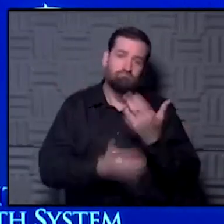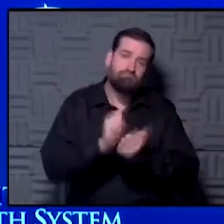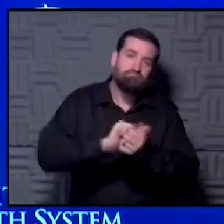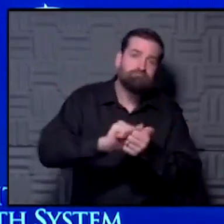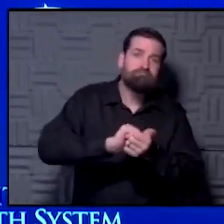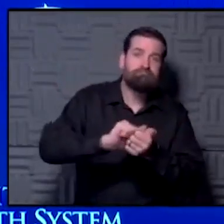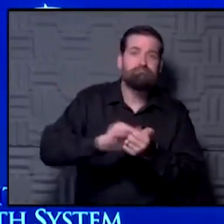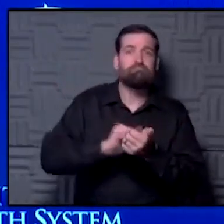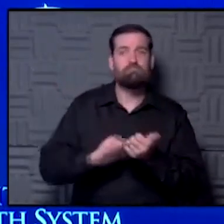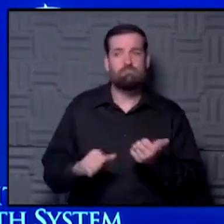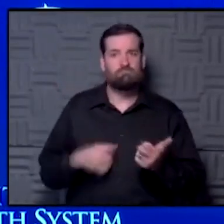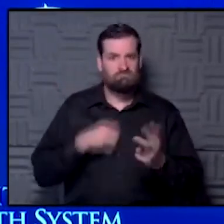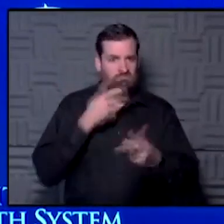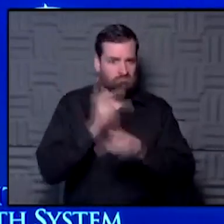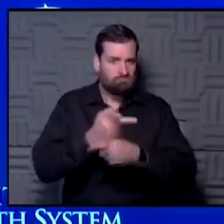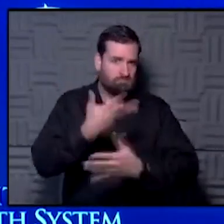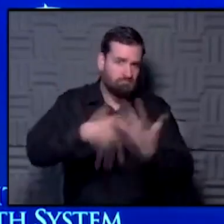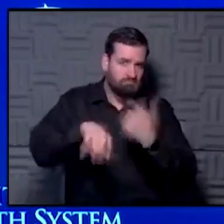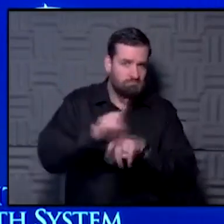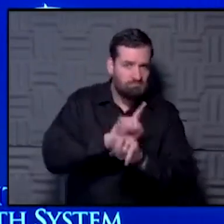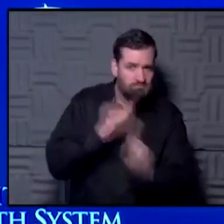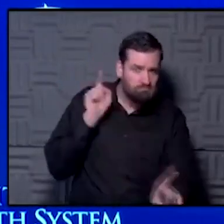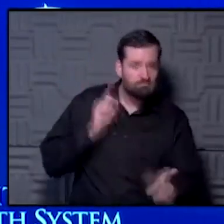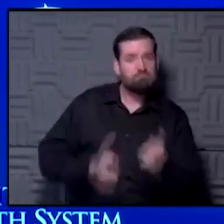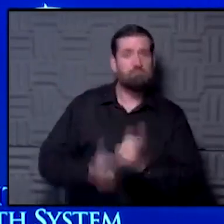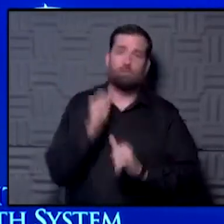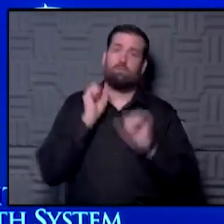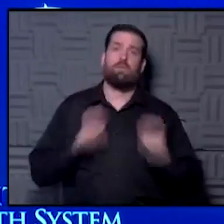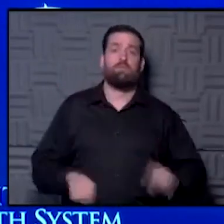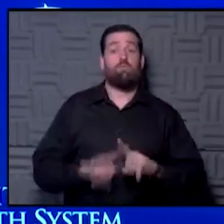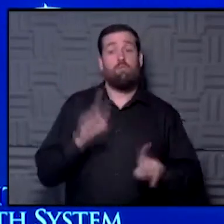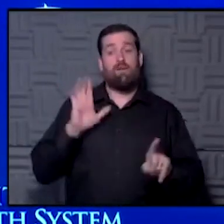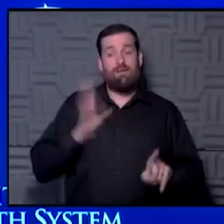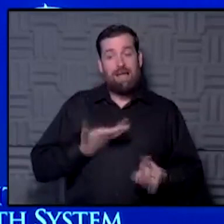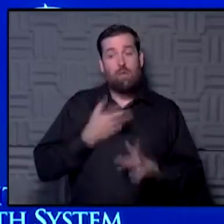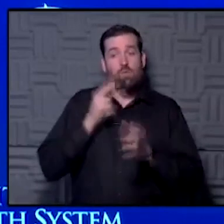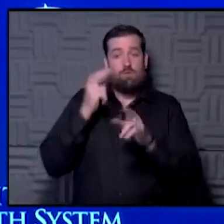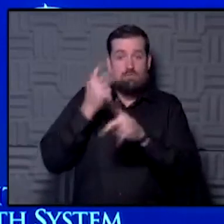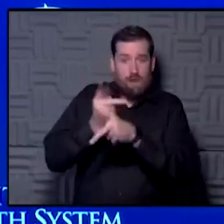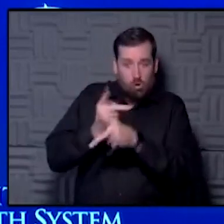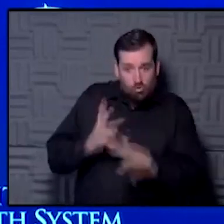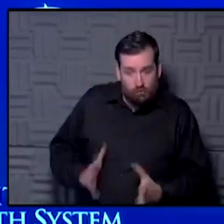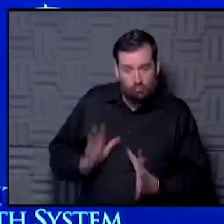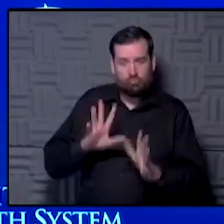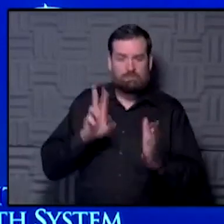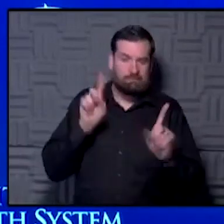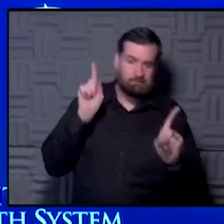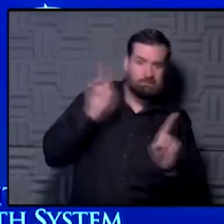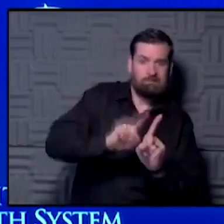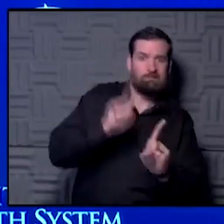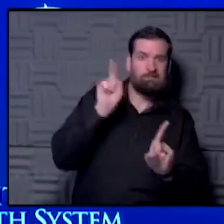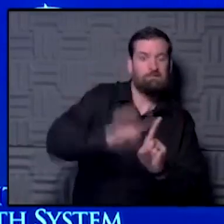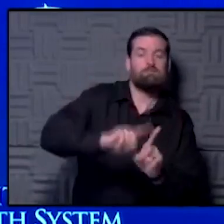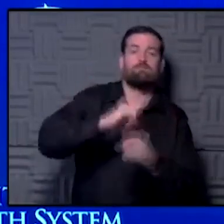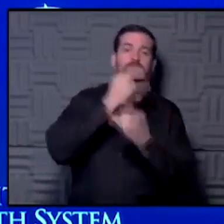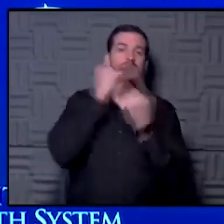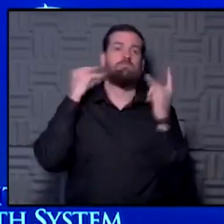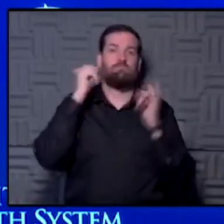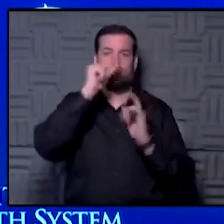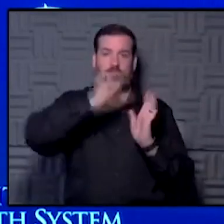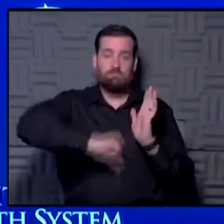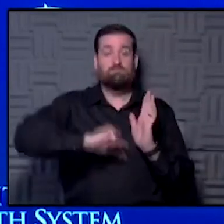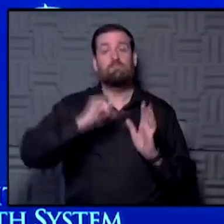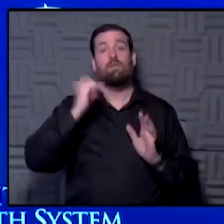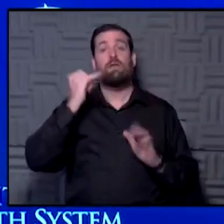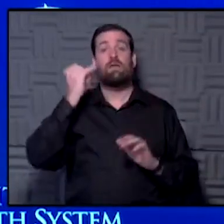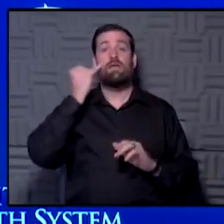hands, we do maintain social distancing as much as possible, but our caregivers who are at the bedside for our patients are wearing surgical masks. If there's an aerosol